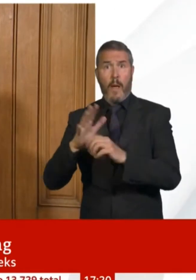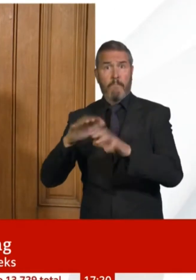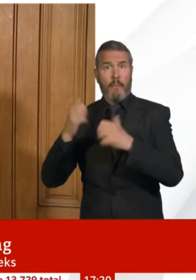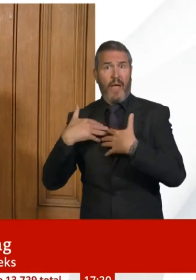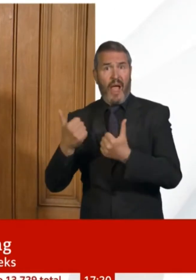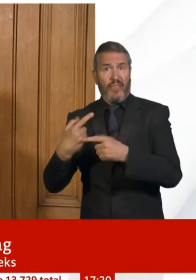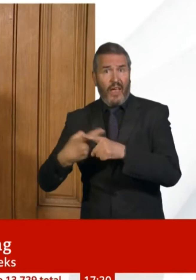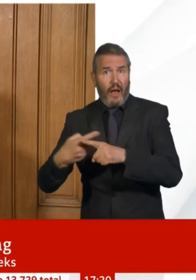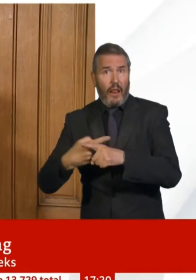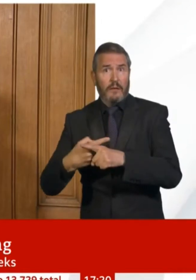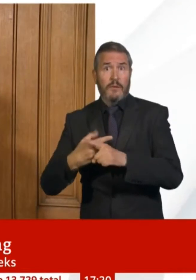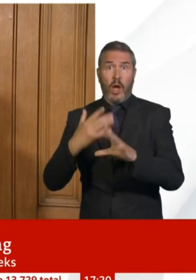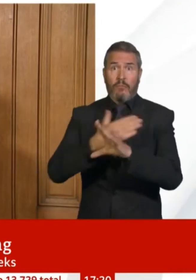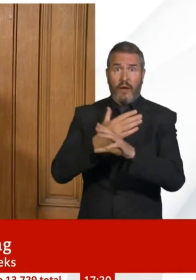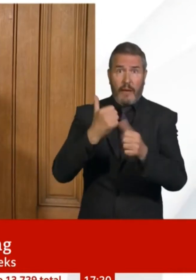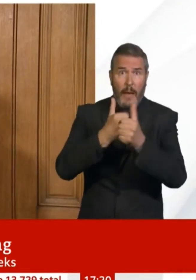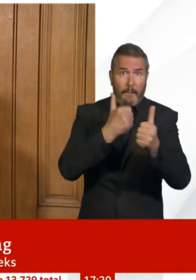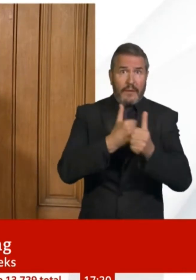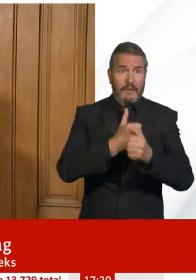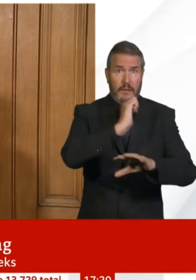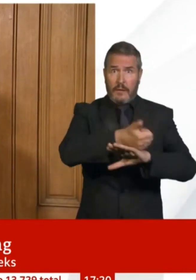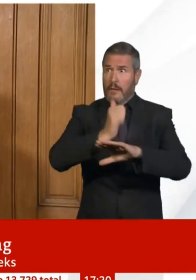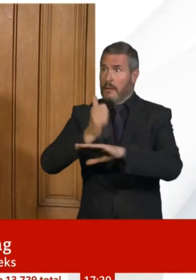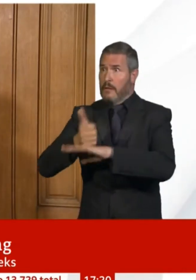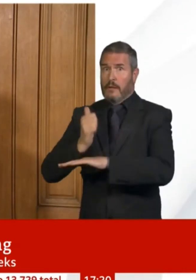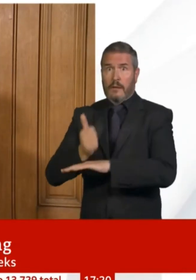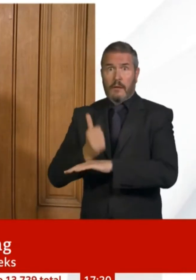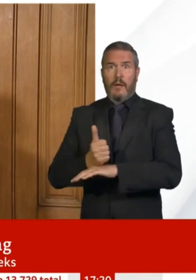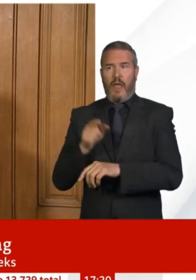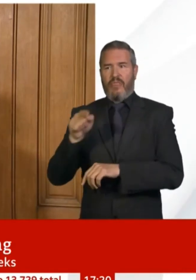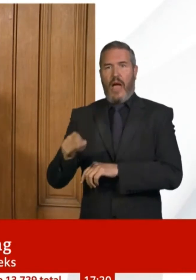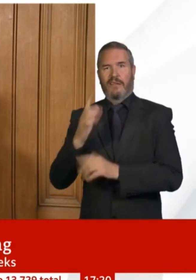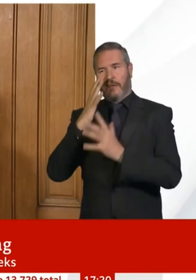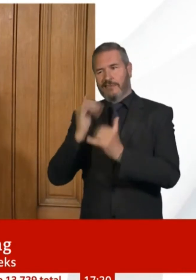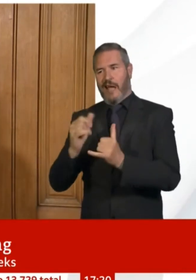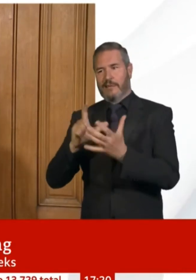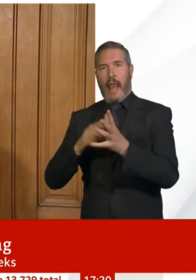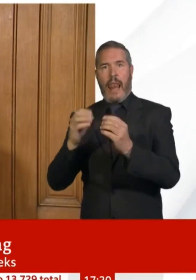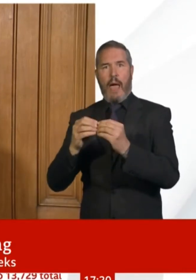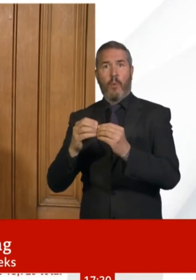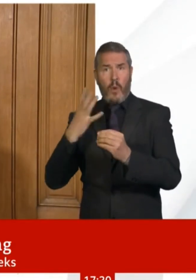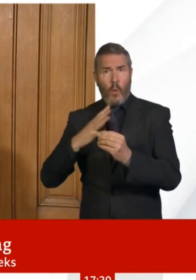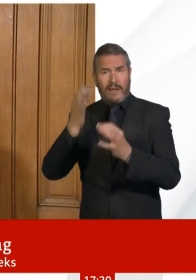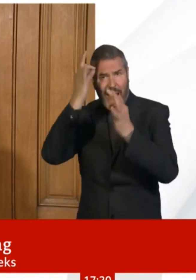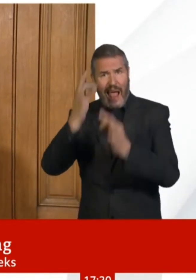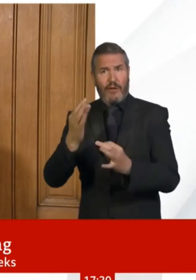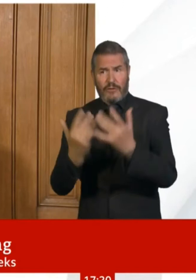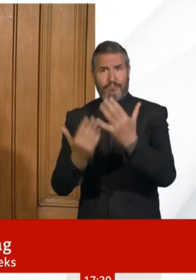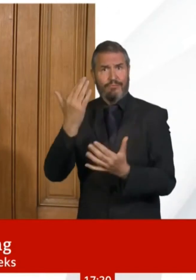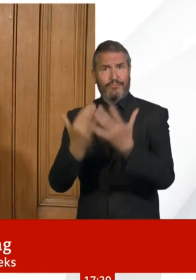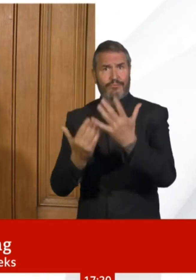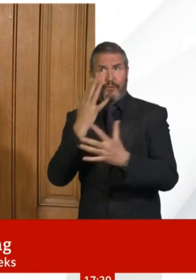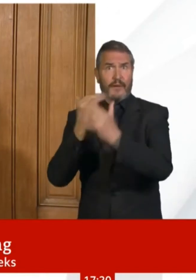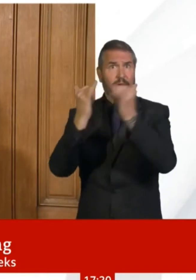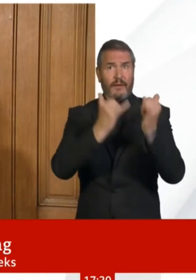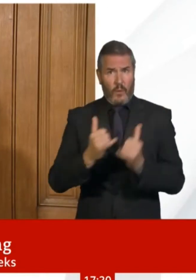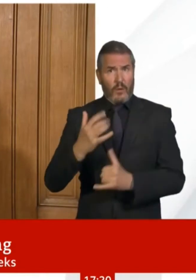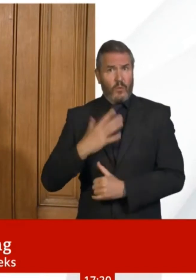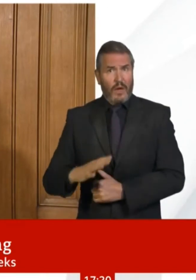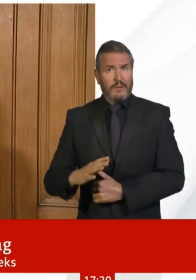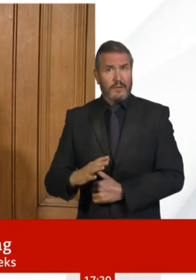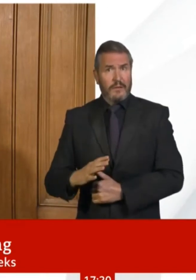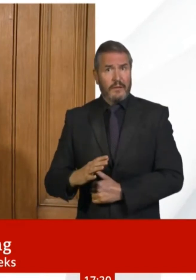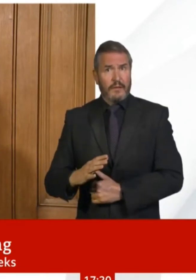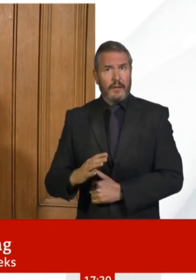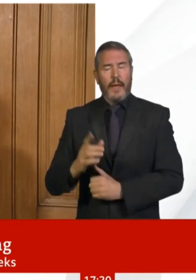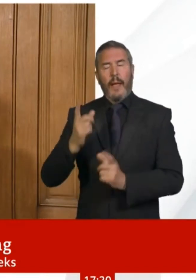and in many commercial areas, because everybody wants to have an accurate serology. And there are several different ways of approaching this, and different people